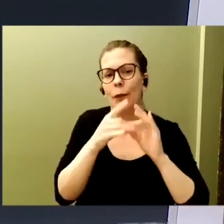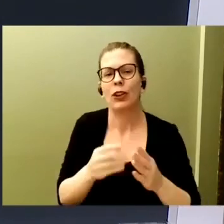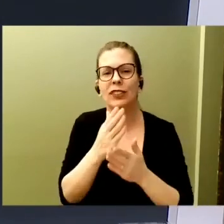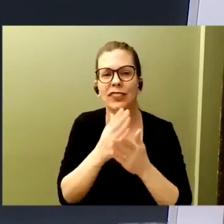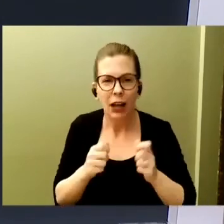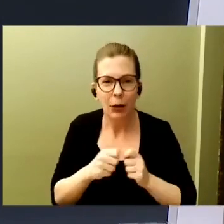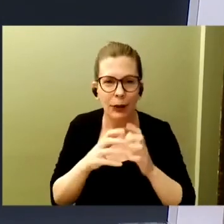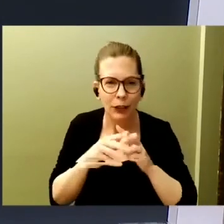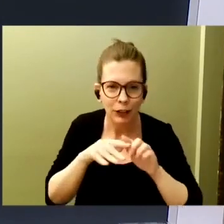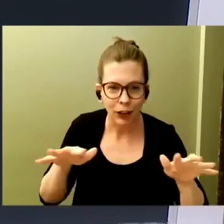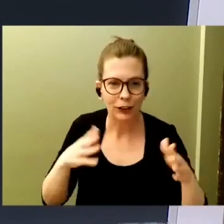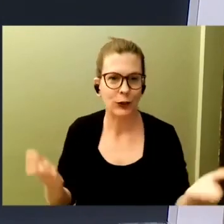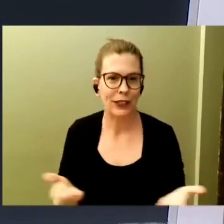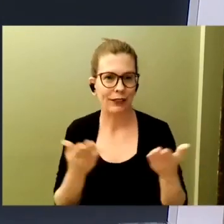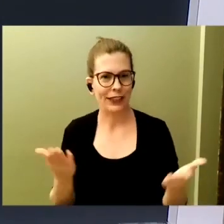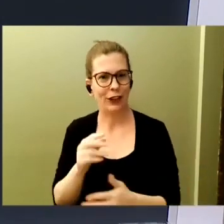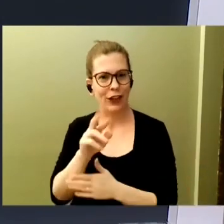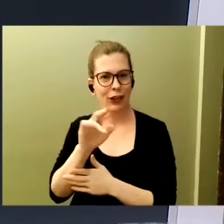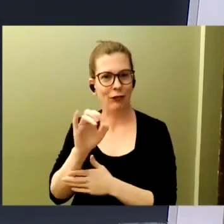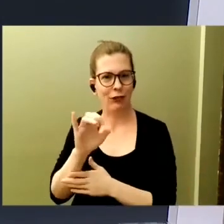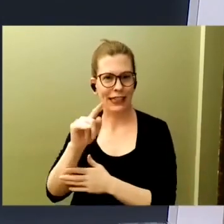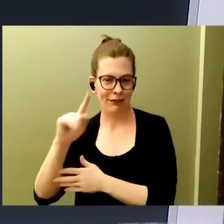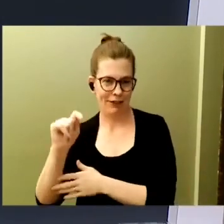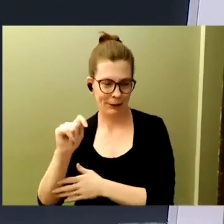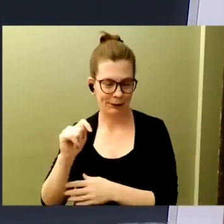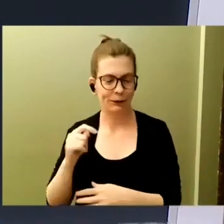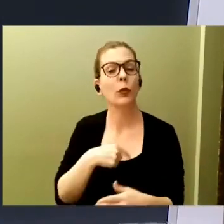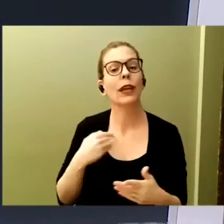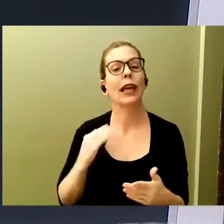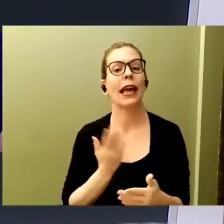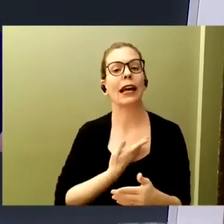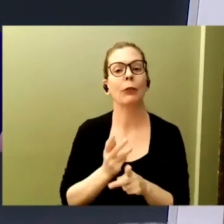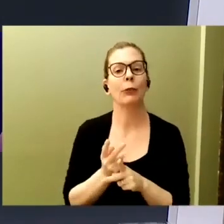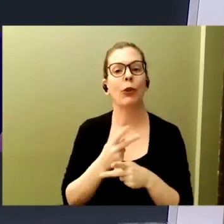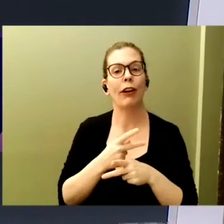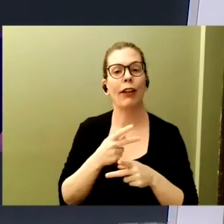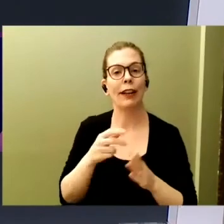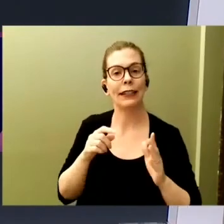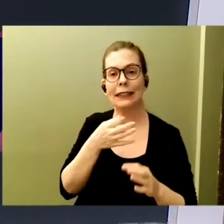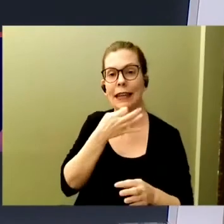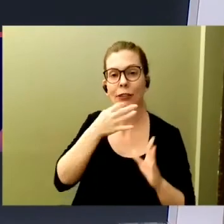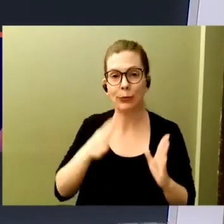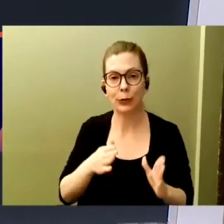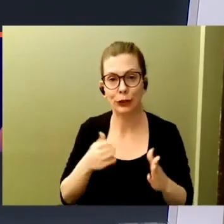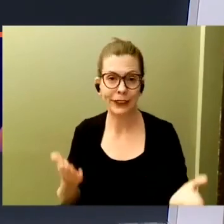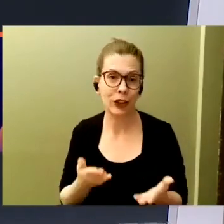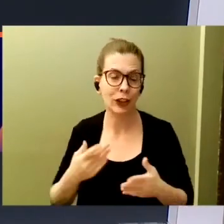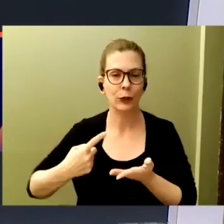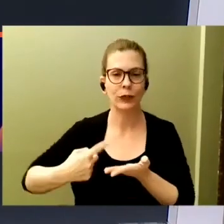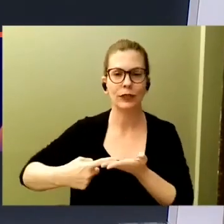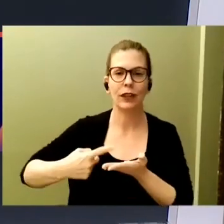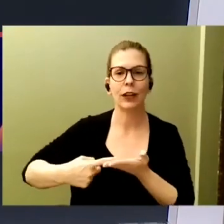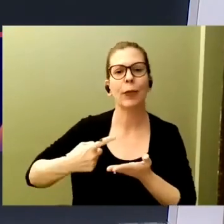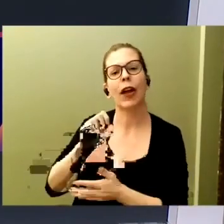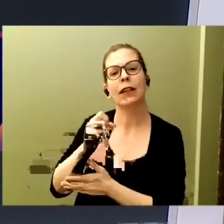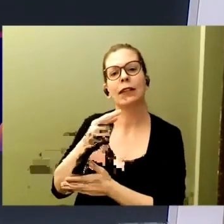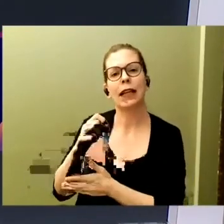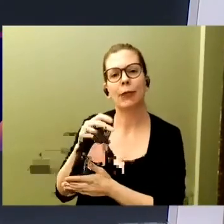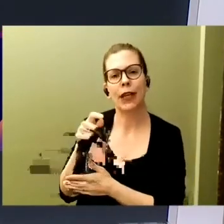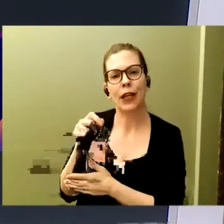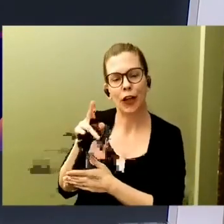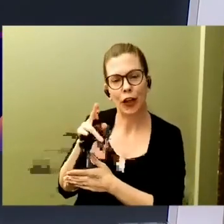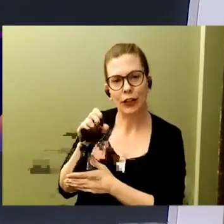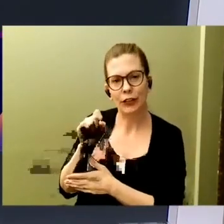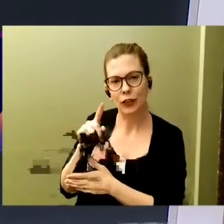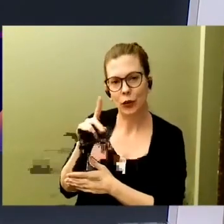at re:Invent. We have our product experts here who are going to talk about SageMaker Studio Lab. I won't say anything more,